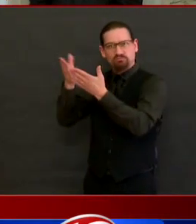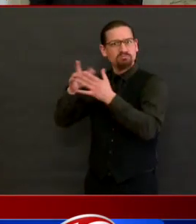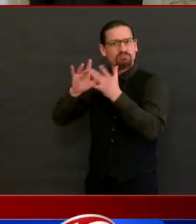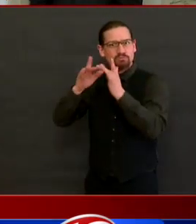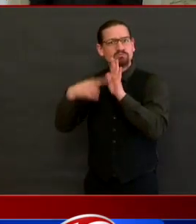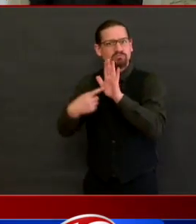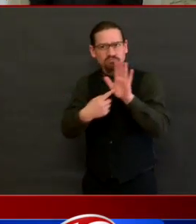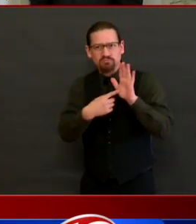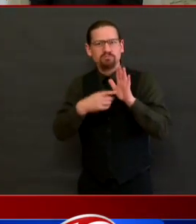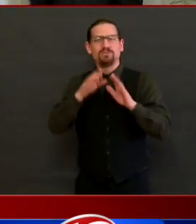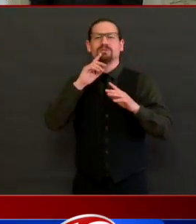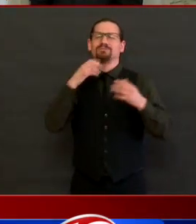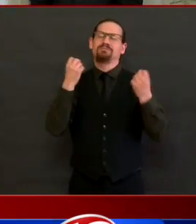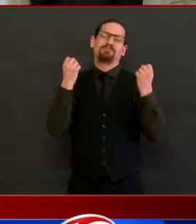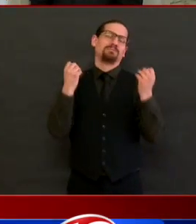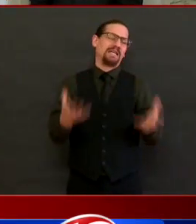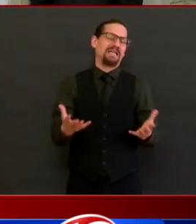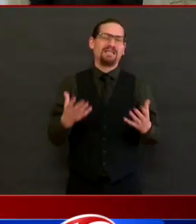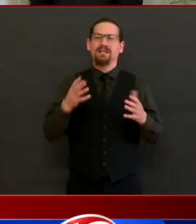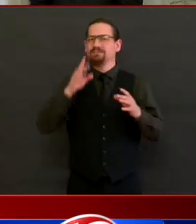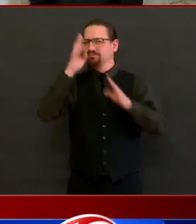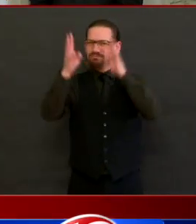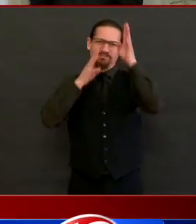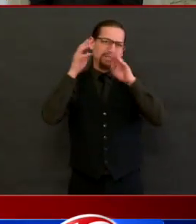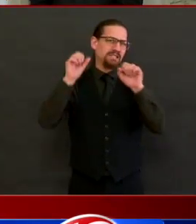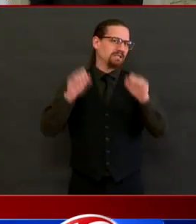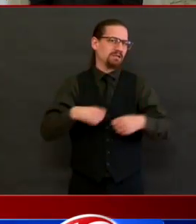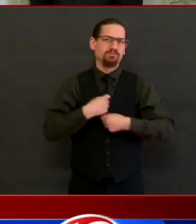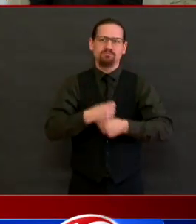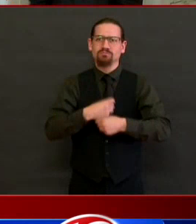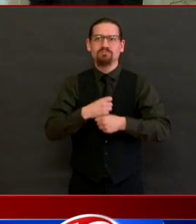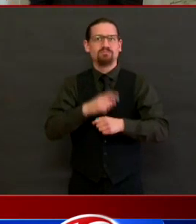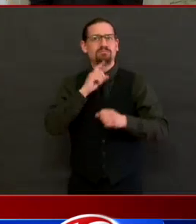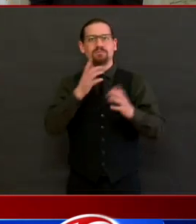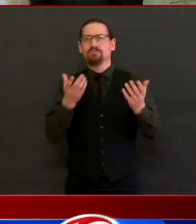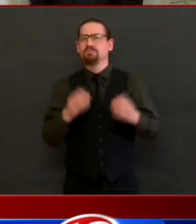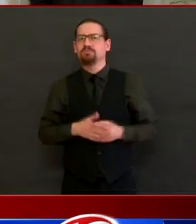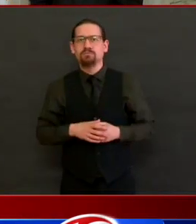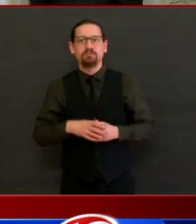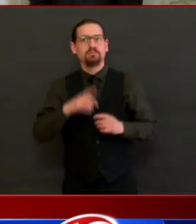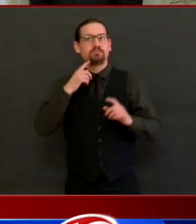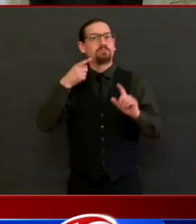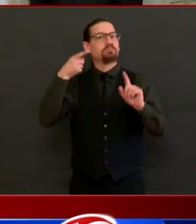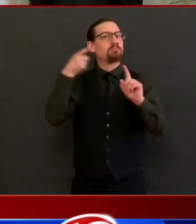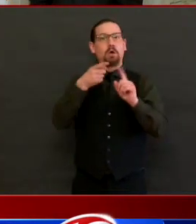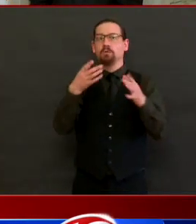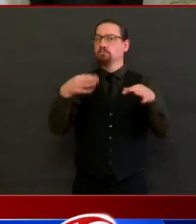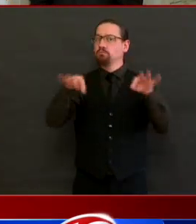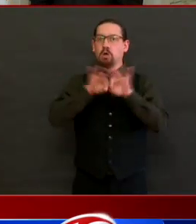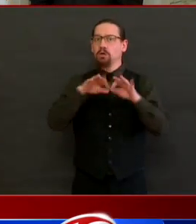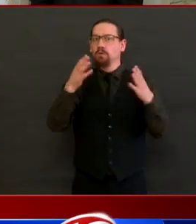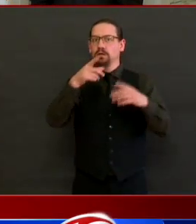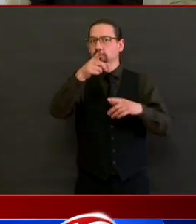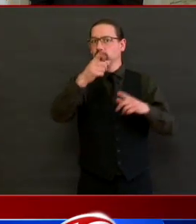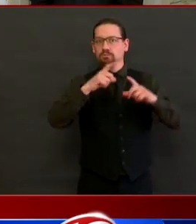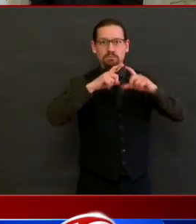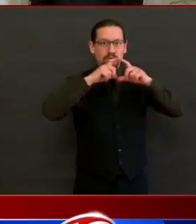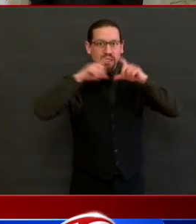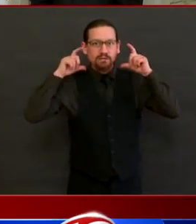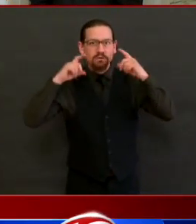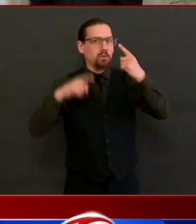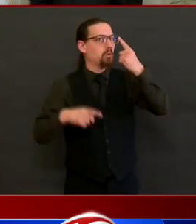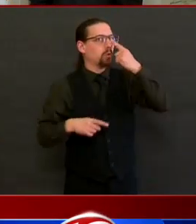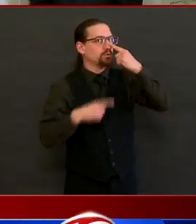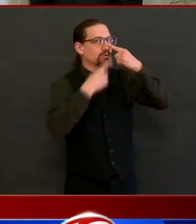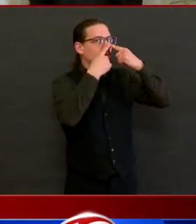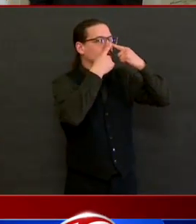cloth face covering that you can use. It's really just about being able to cover your nose and your mouth. Call us at